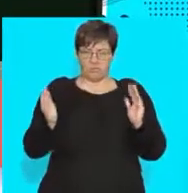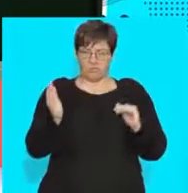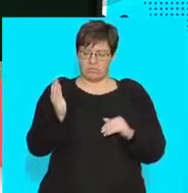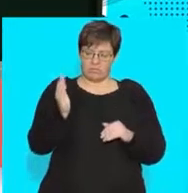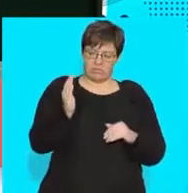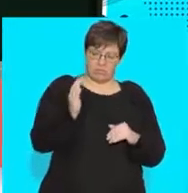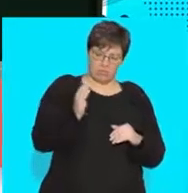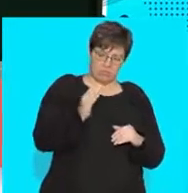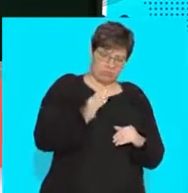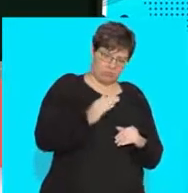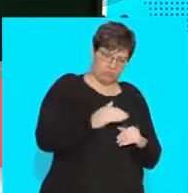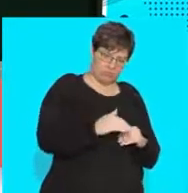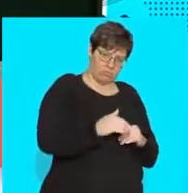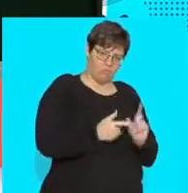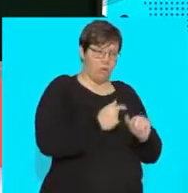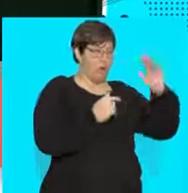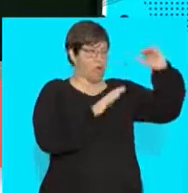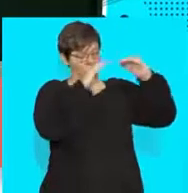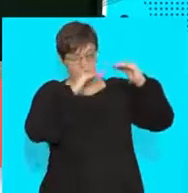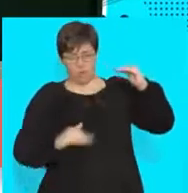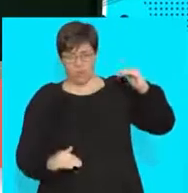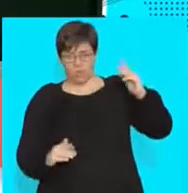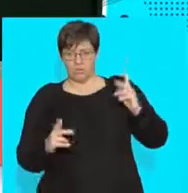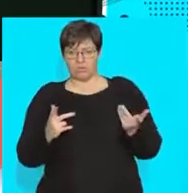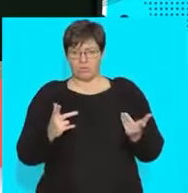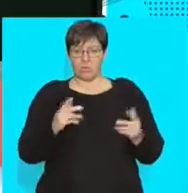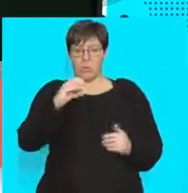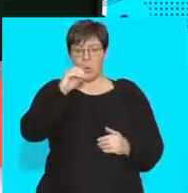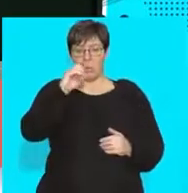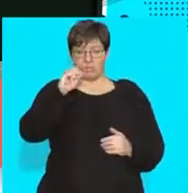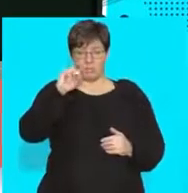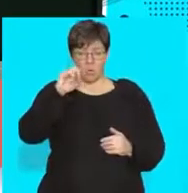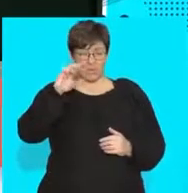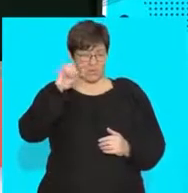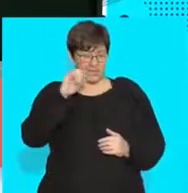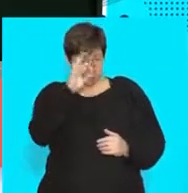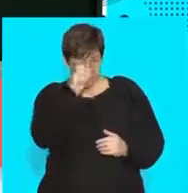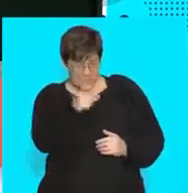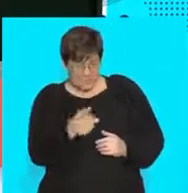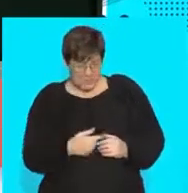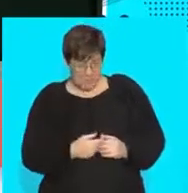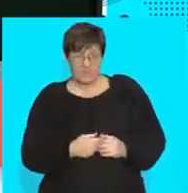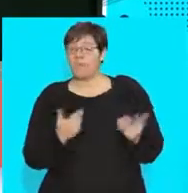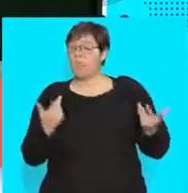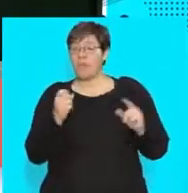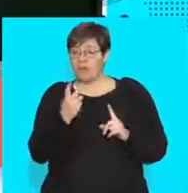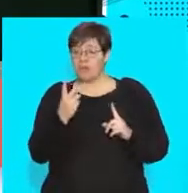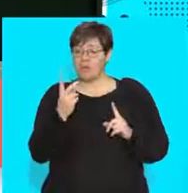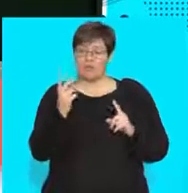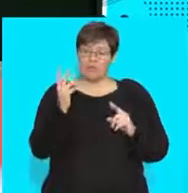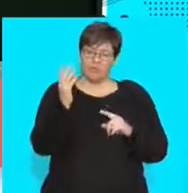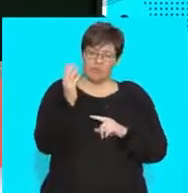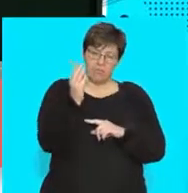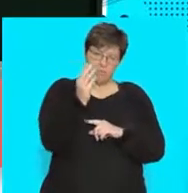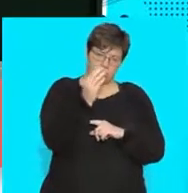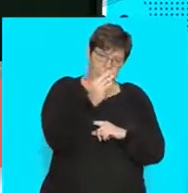cell. High concentration to low concentration. Osmosis. Remember you did plasmolysis. And what happens?